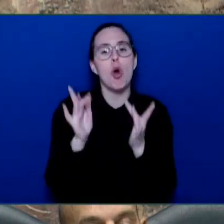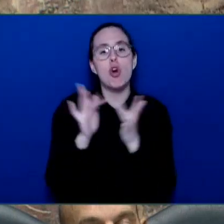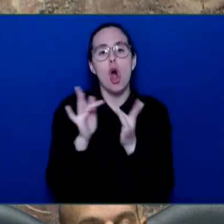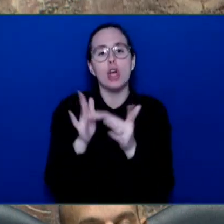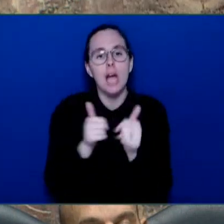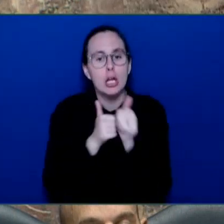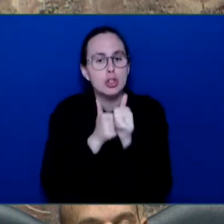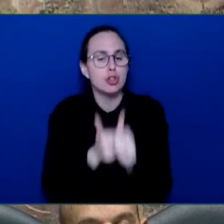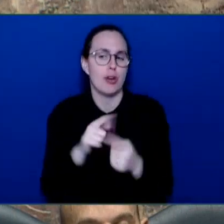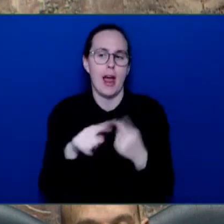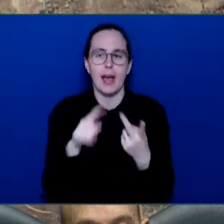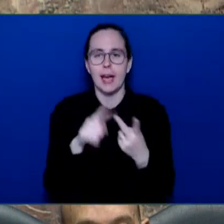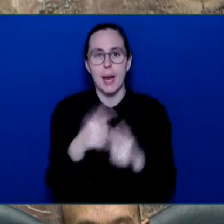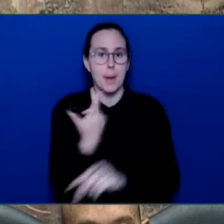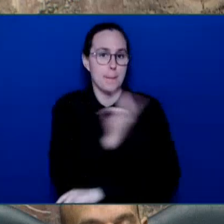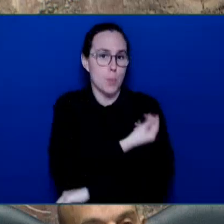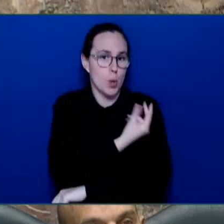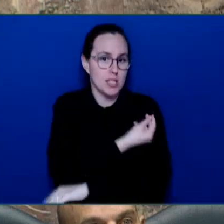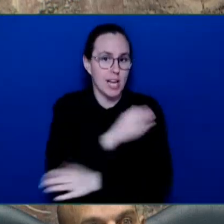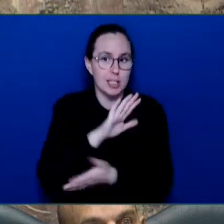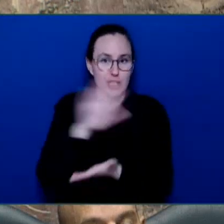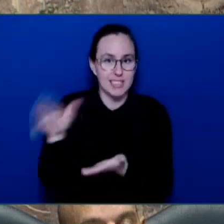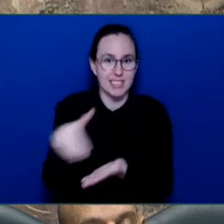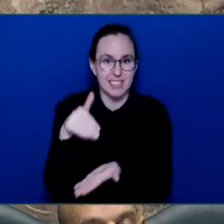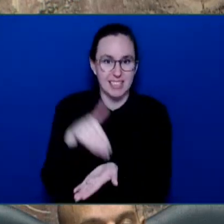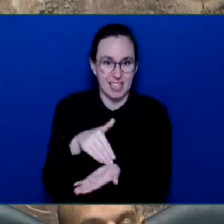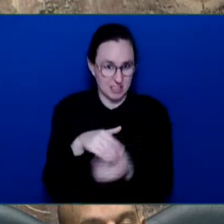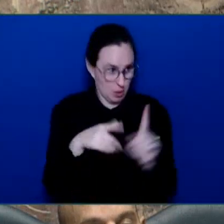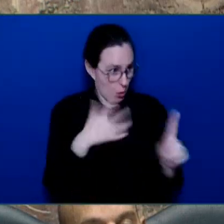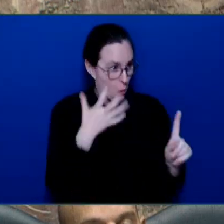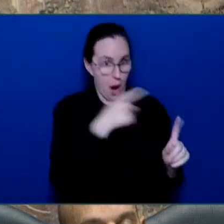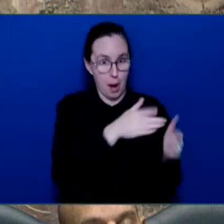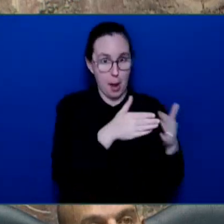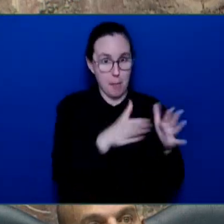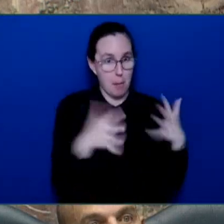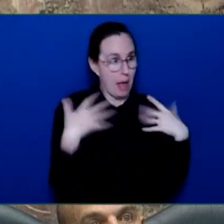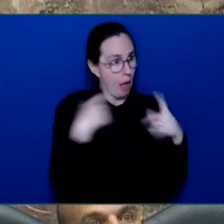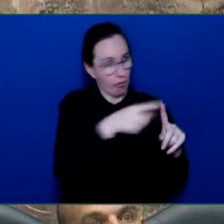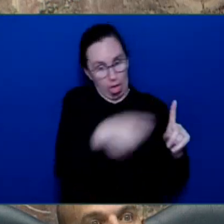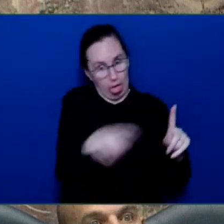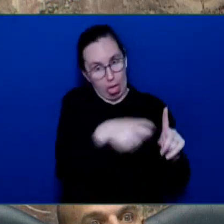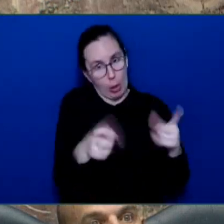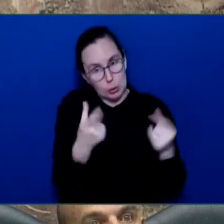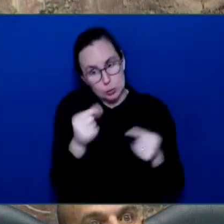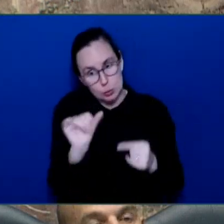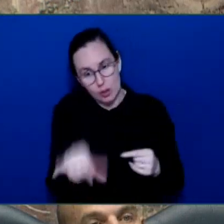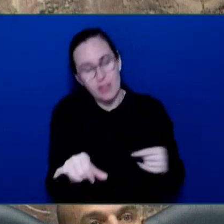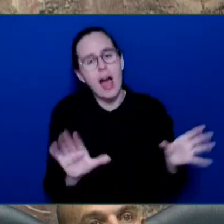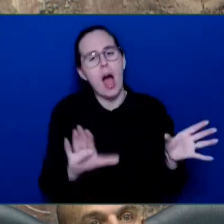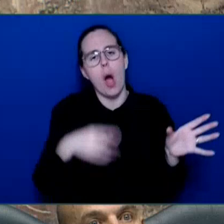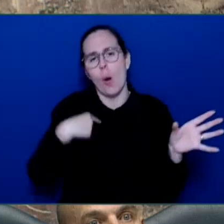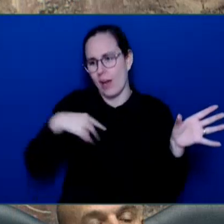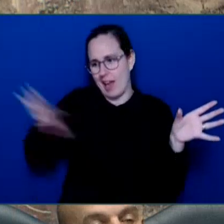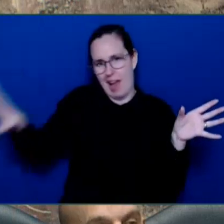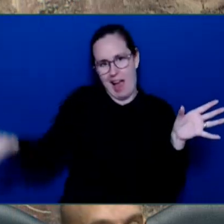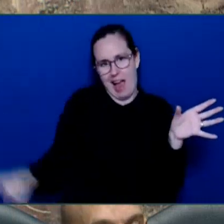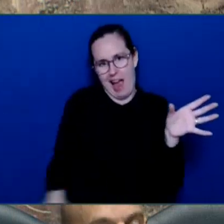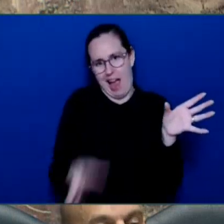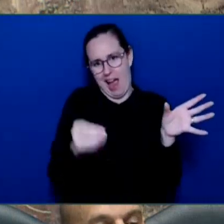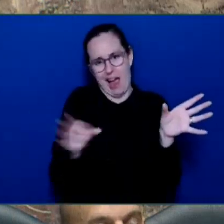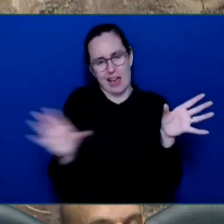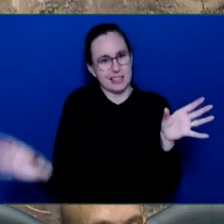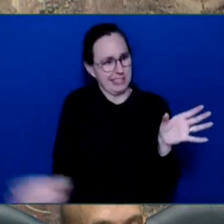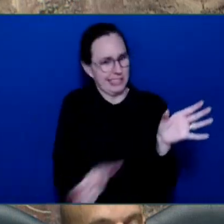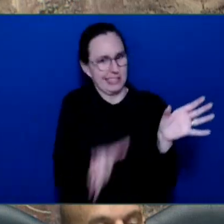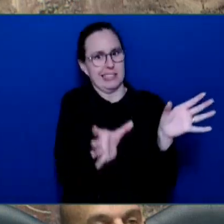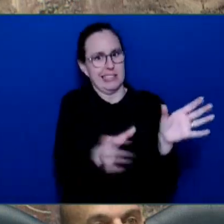system who are also needed. Well, we have added to public health care. We've consistently done that. And yes, we're doing a record number of new projects,